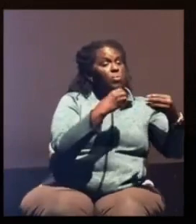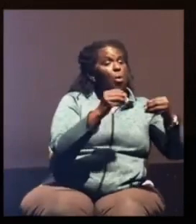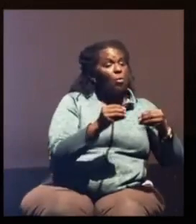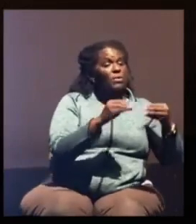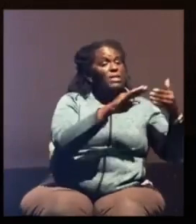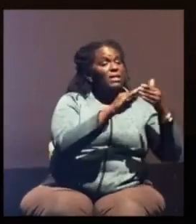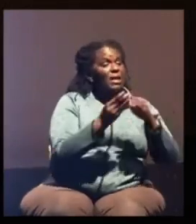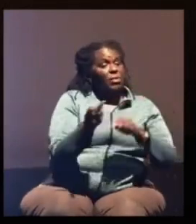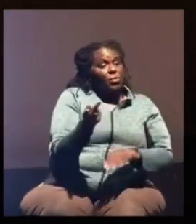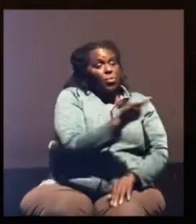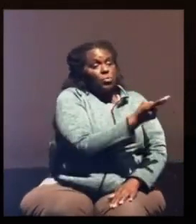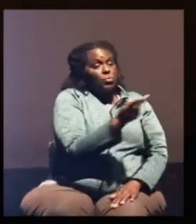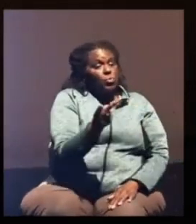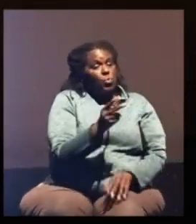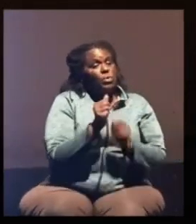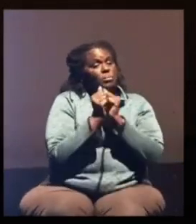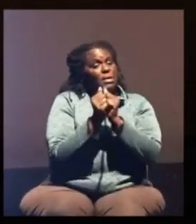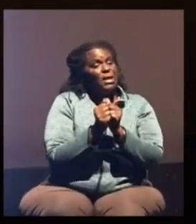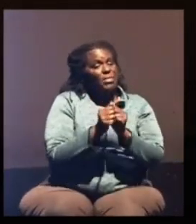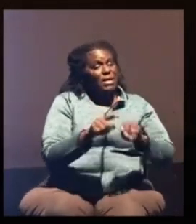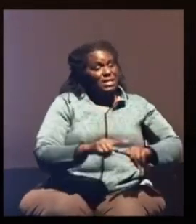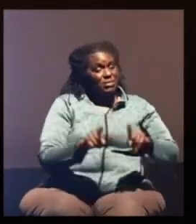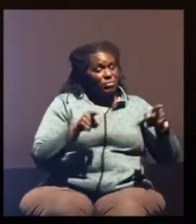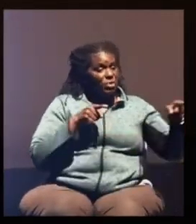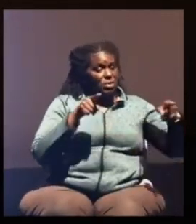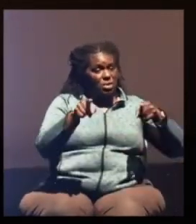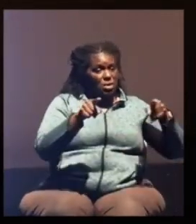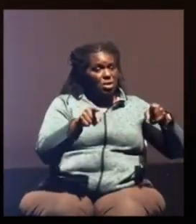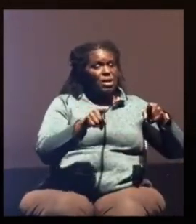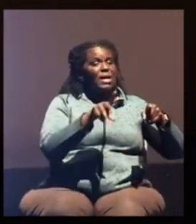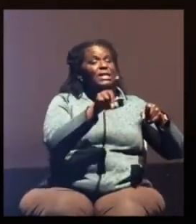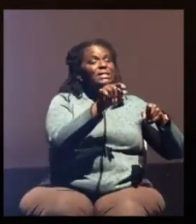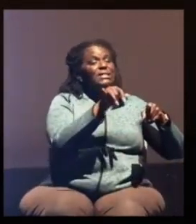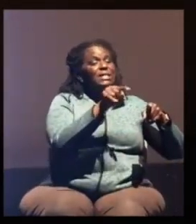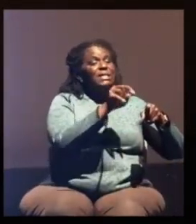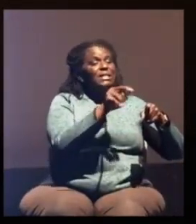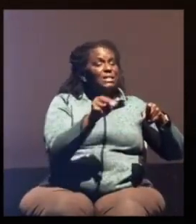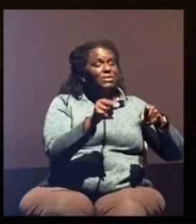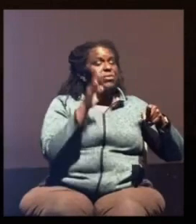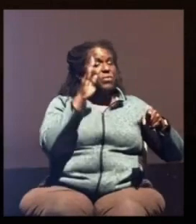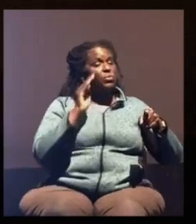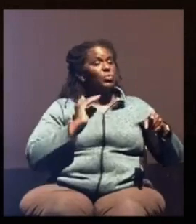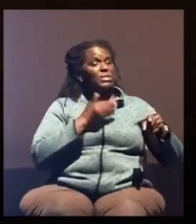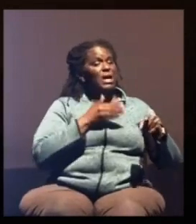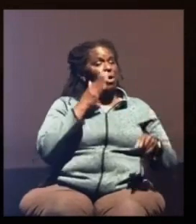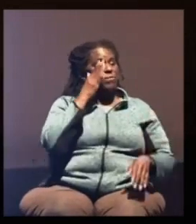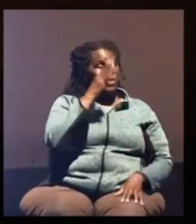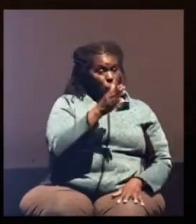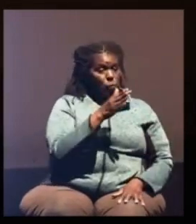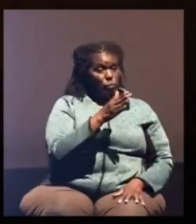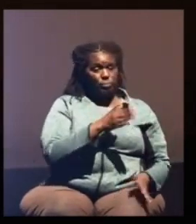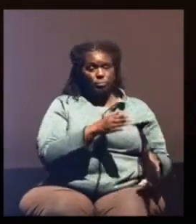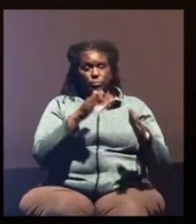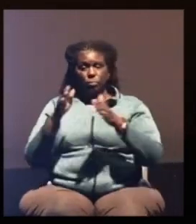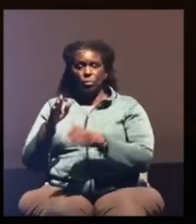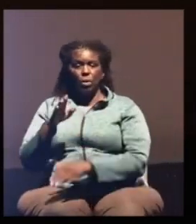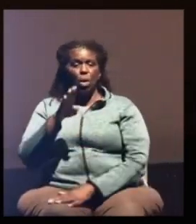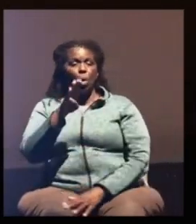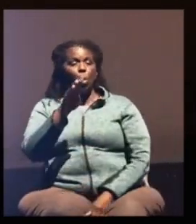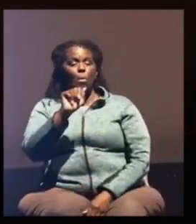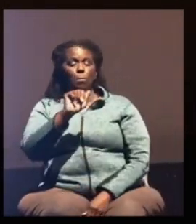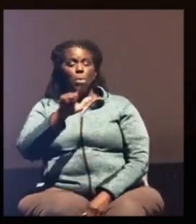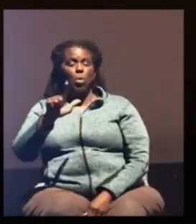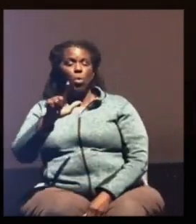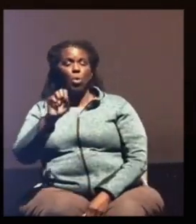two institutions together with different paths are saying Dayton's future is our future. Another illustration is Ball